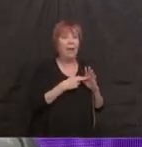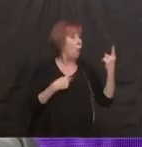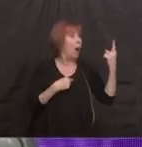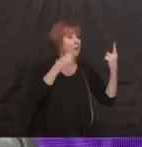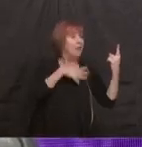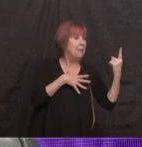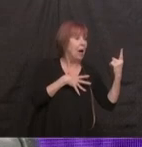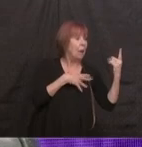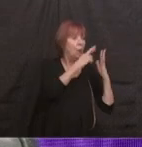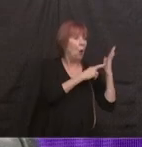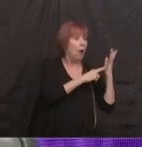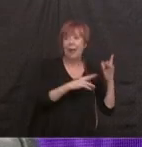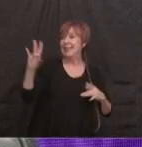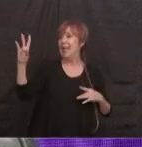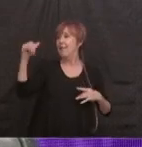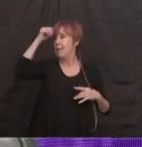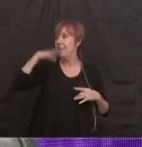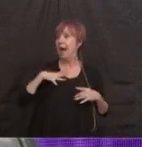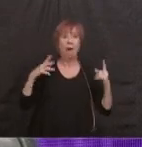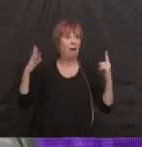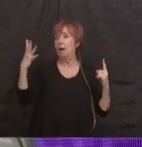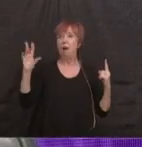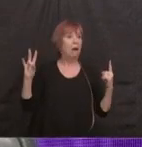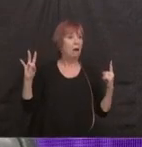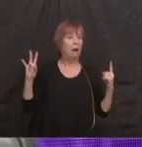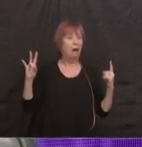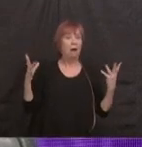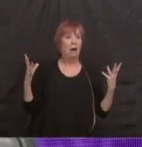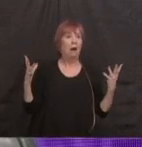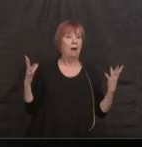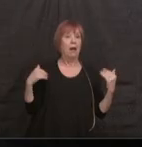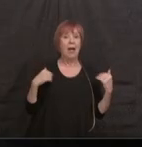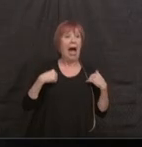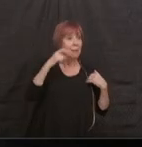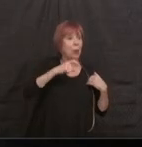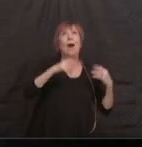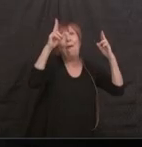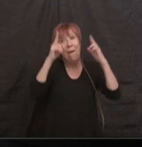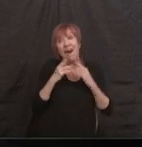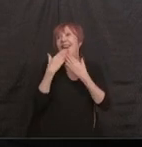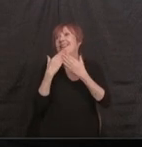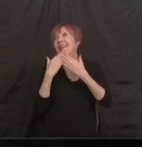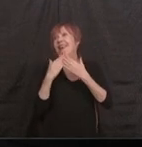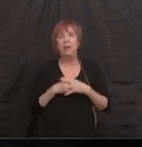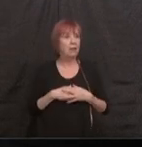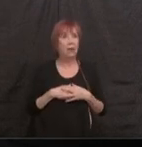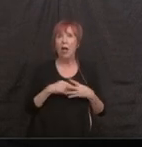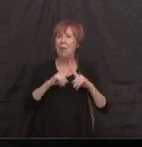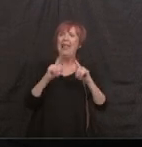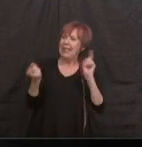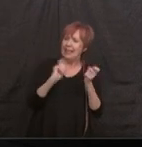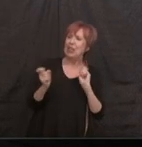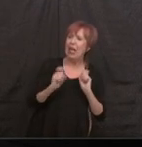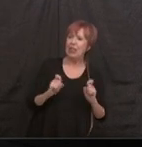lead roles. And that is something I'm seeing changing. Yes. Like, that is really changing, you know, but that the cast even, but like,